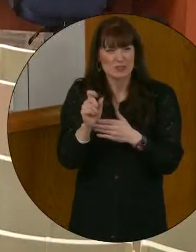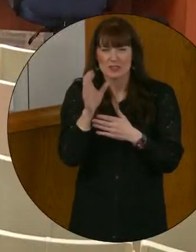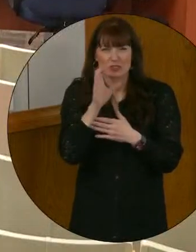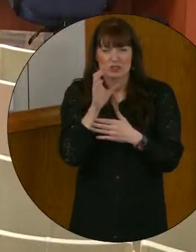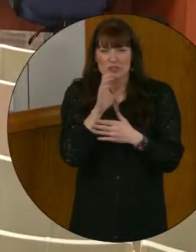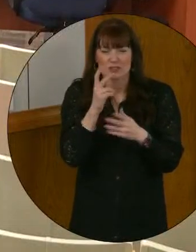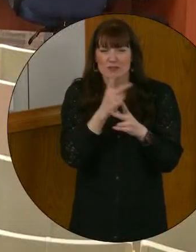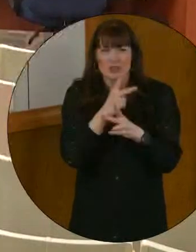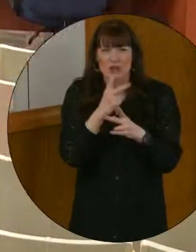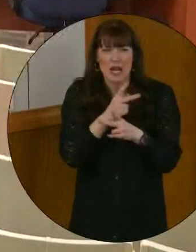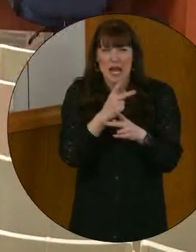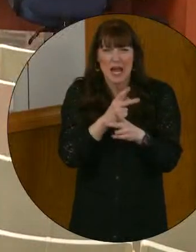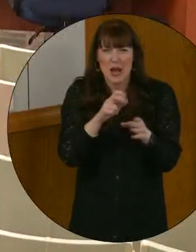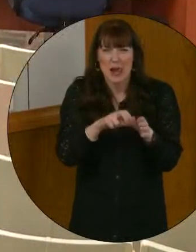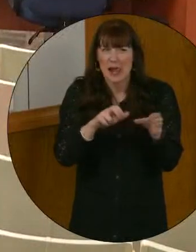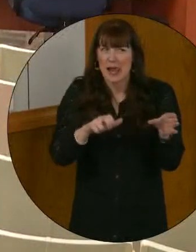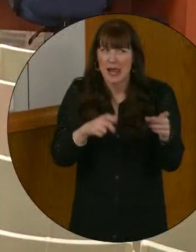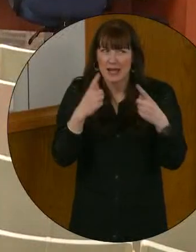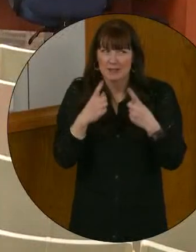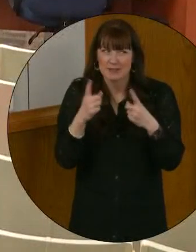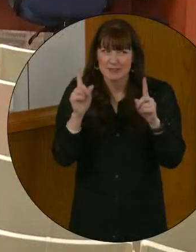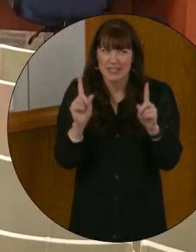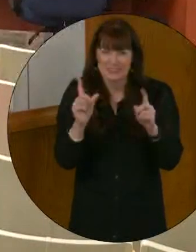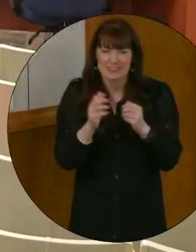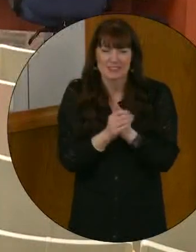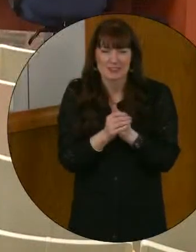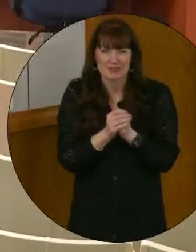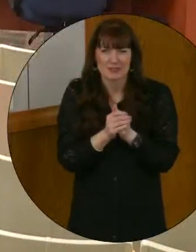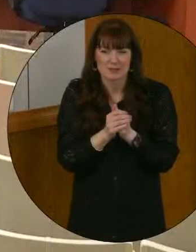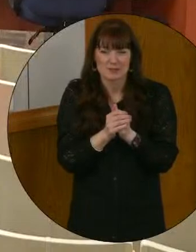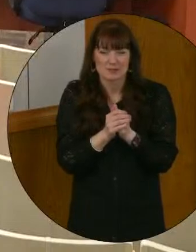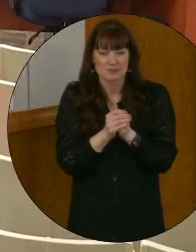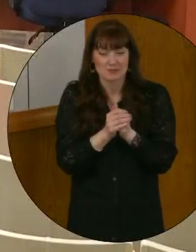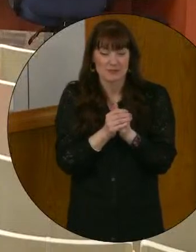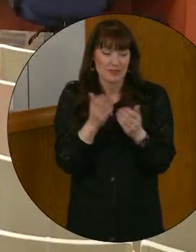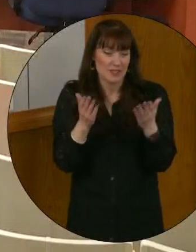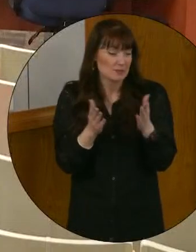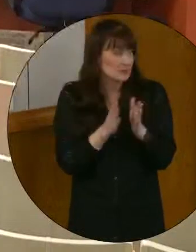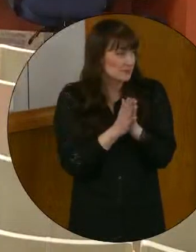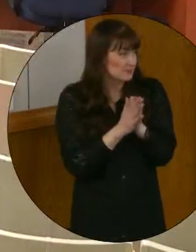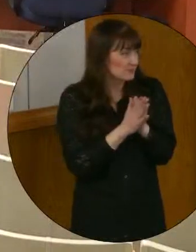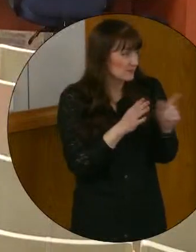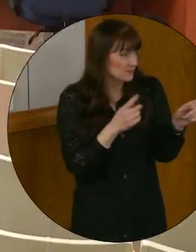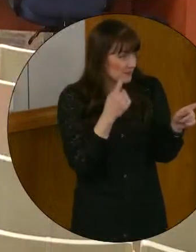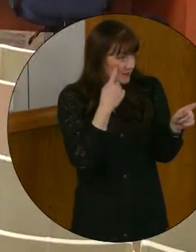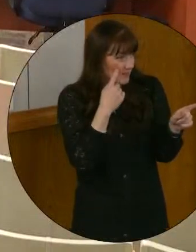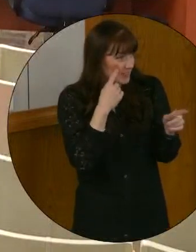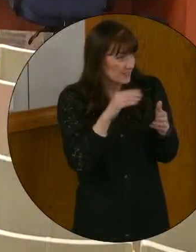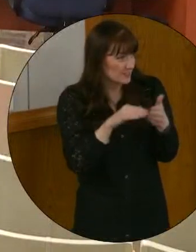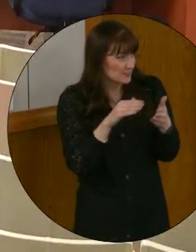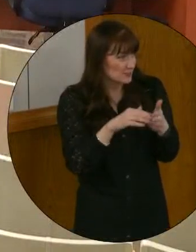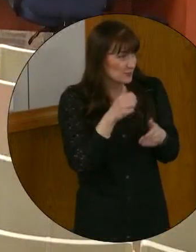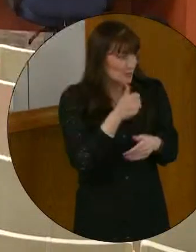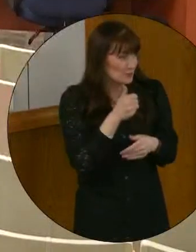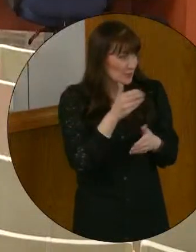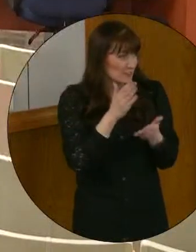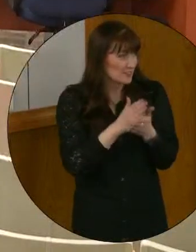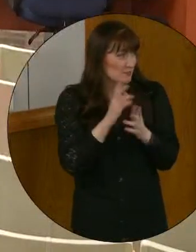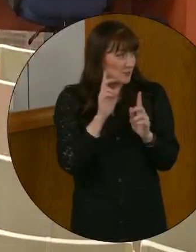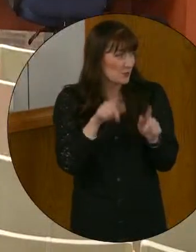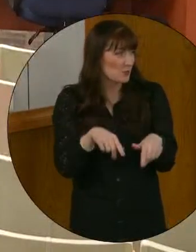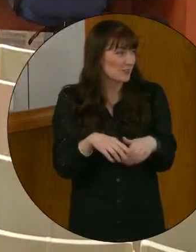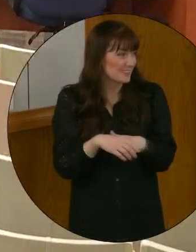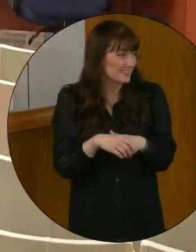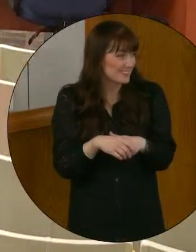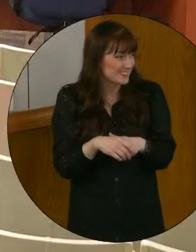us to be more effective and maybe, like I think she said, she just excused herself and stopped going. But